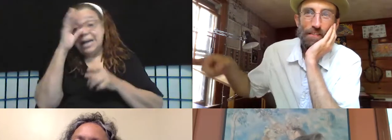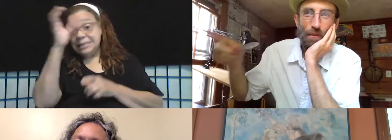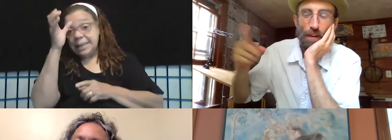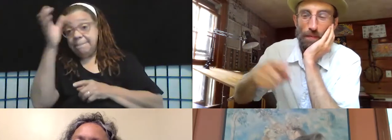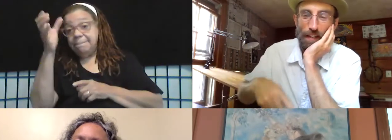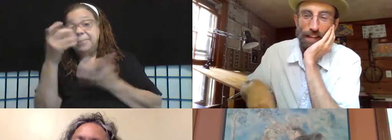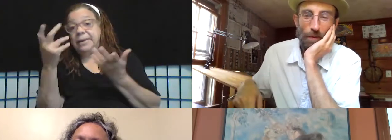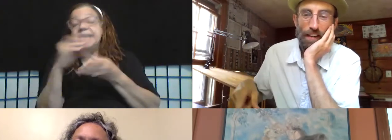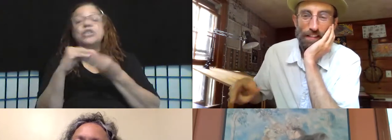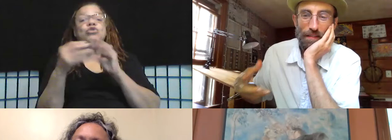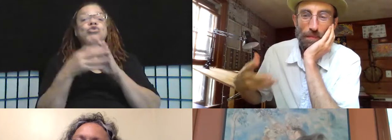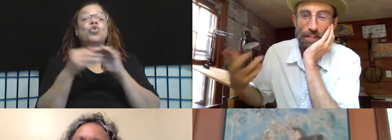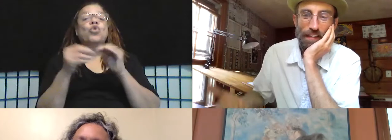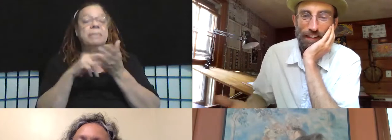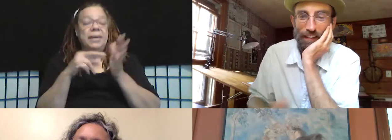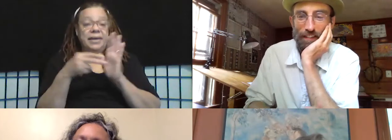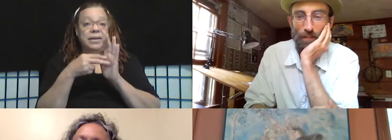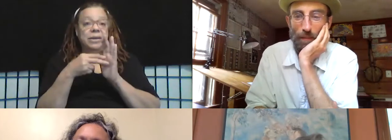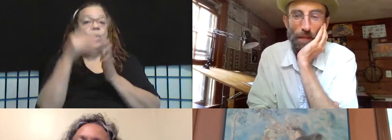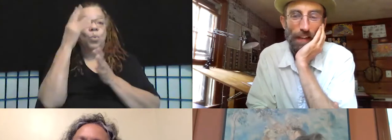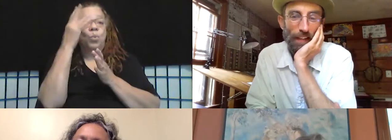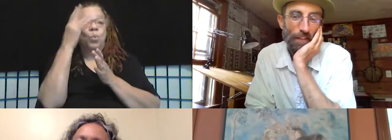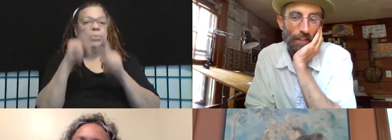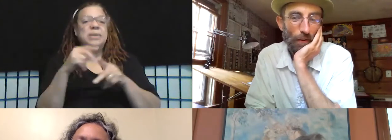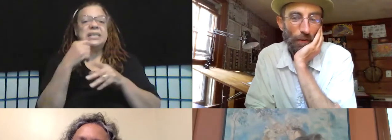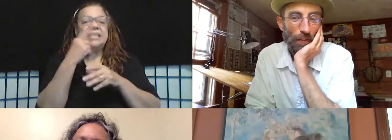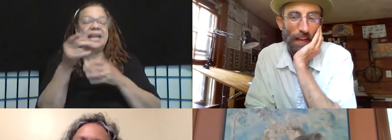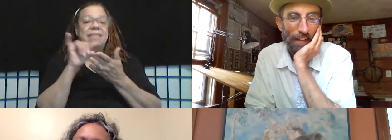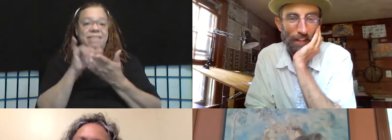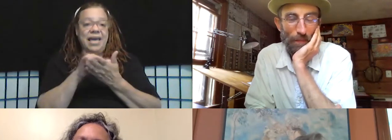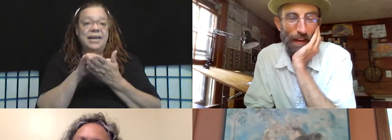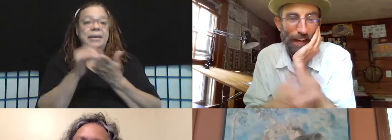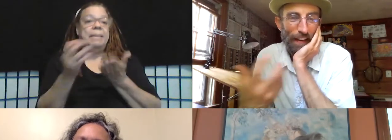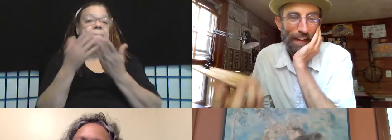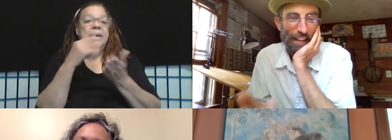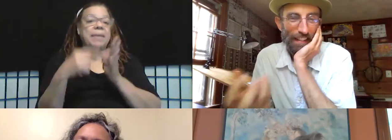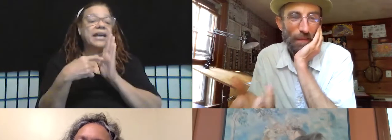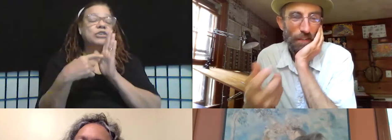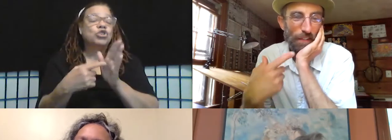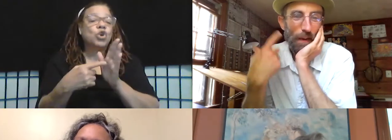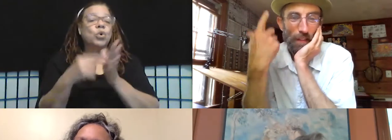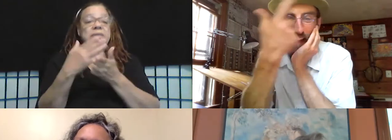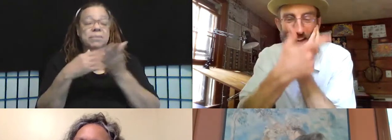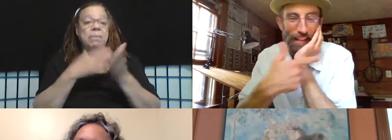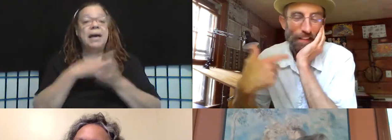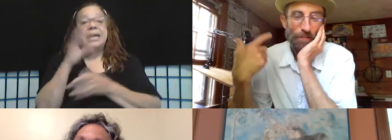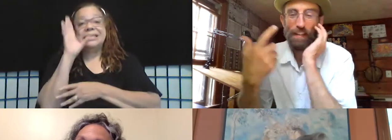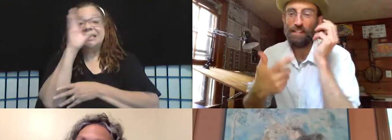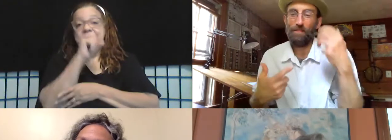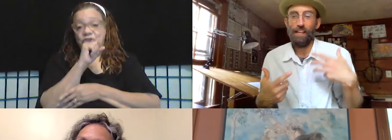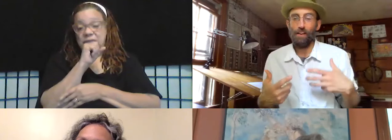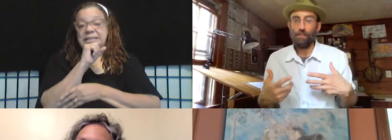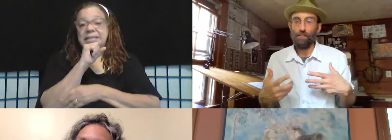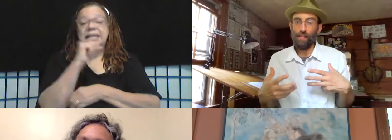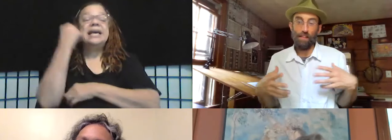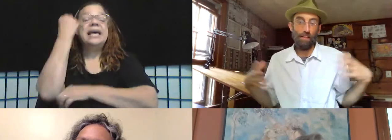as a story mean? Why is this person telling this story? Maybe I can show some hints of my assumptions about that in the